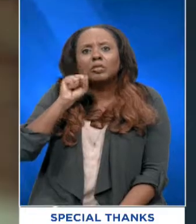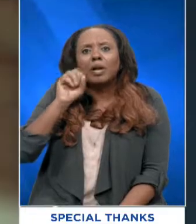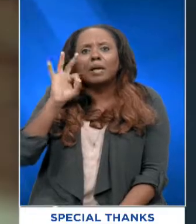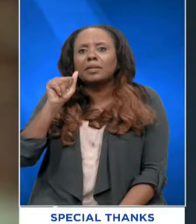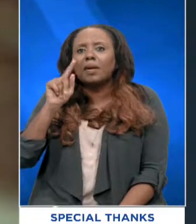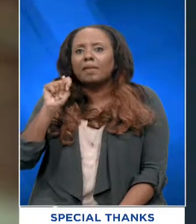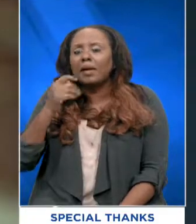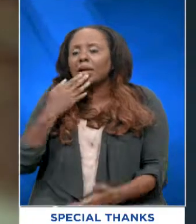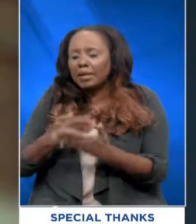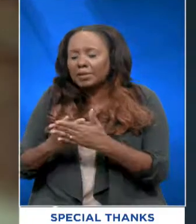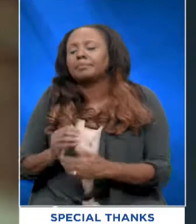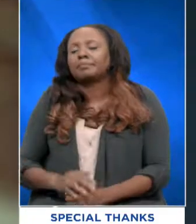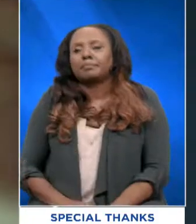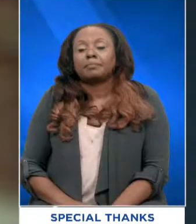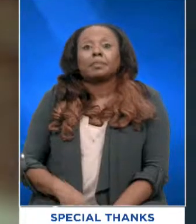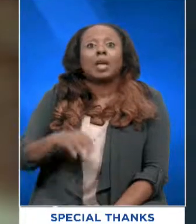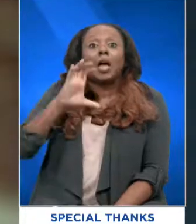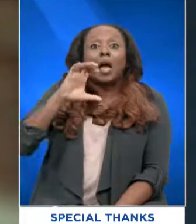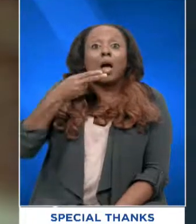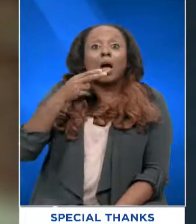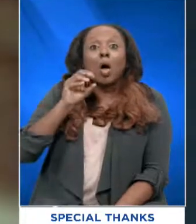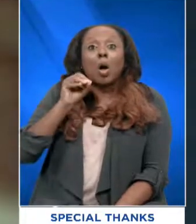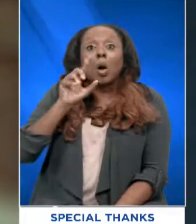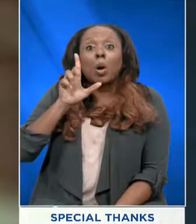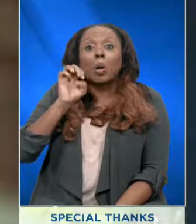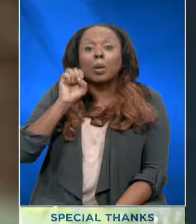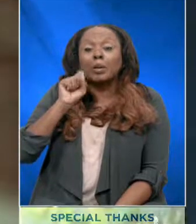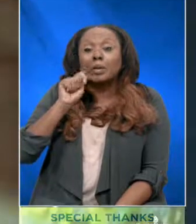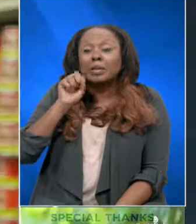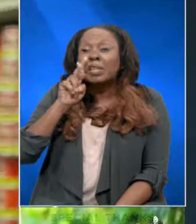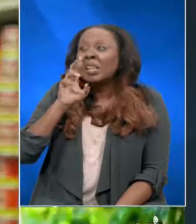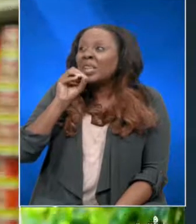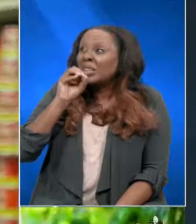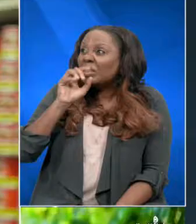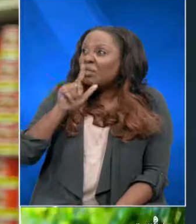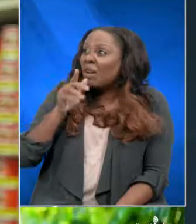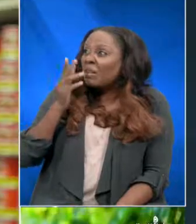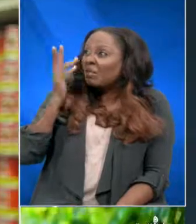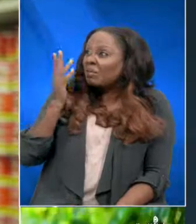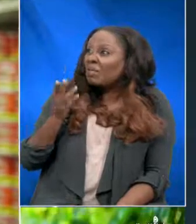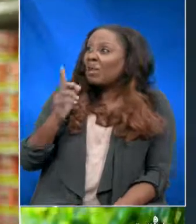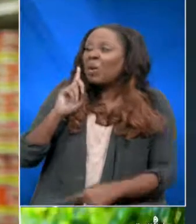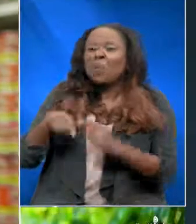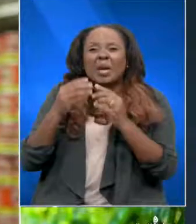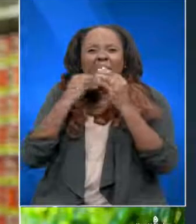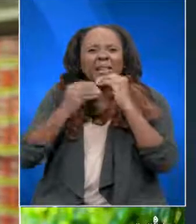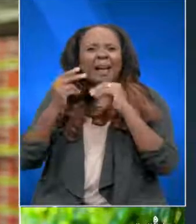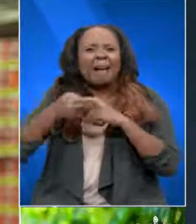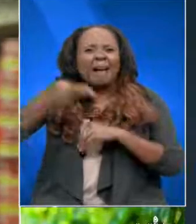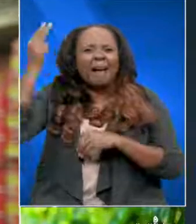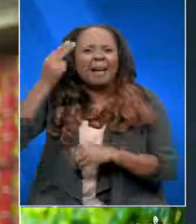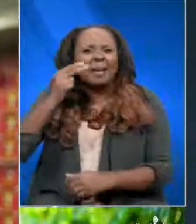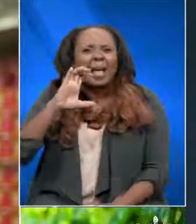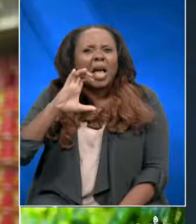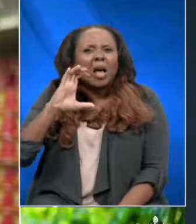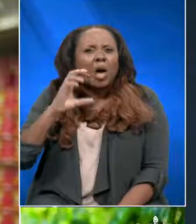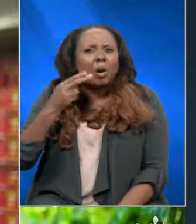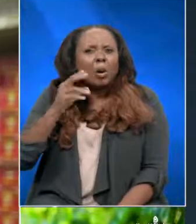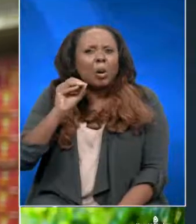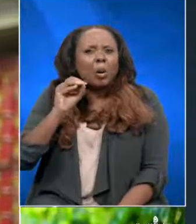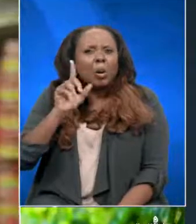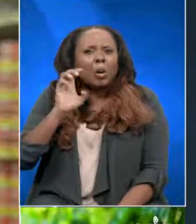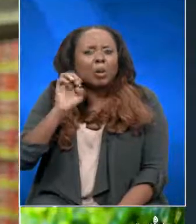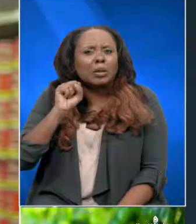78 milligrams, and cholesterol is the fat that tends to build up in our arteries. When we eat high cholesterol foods, they can lead to